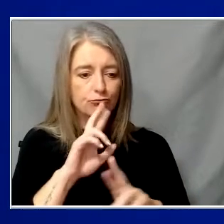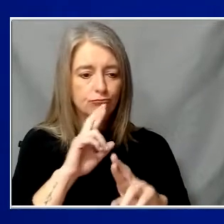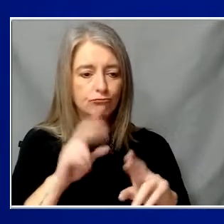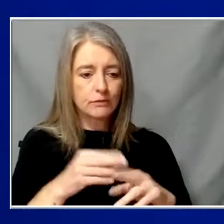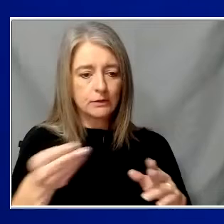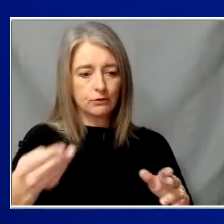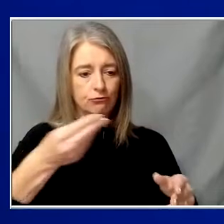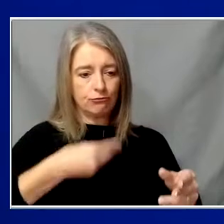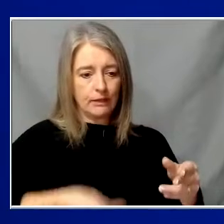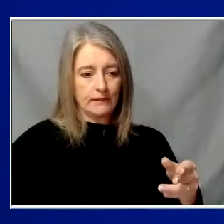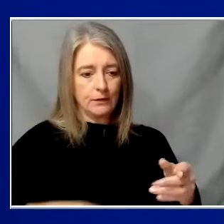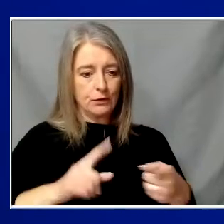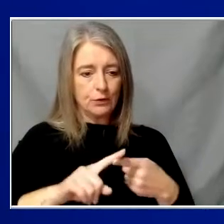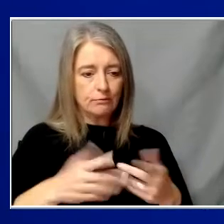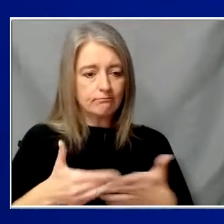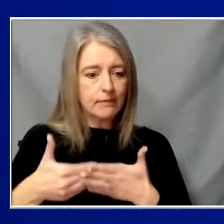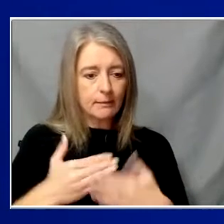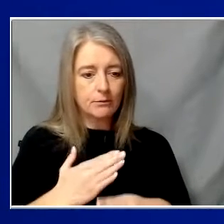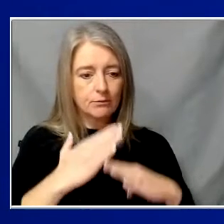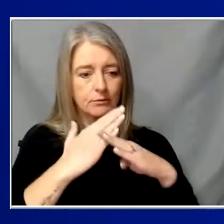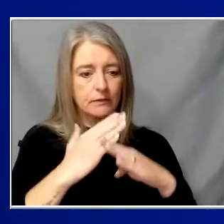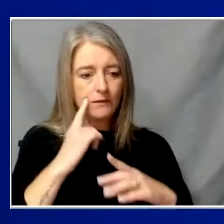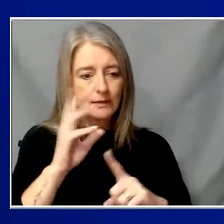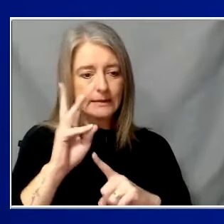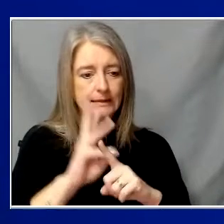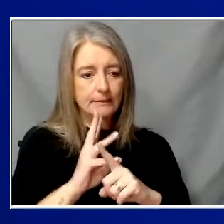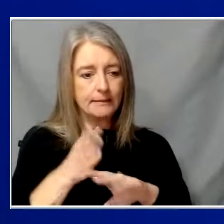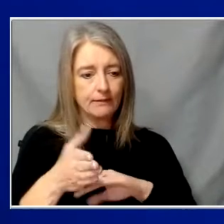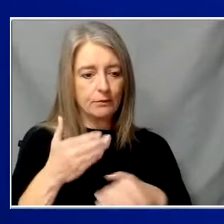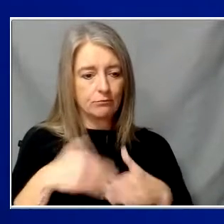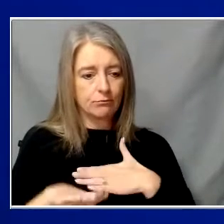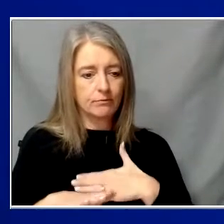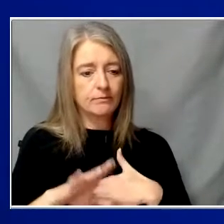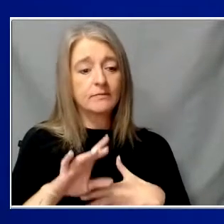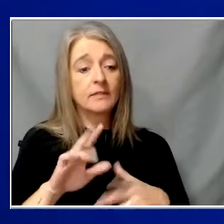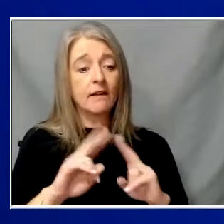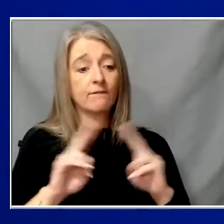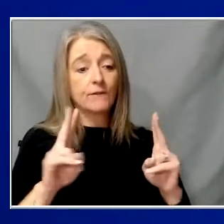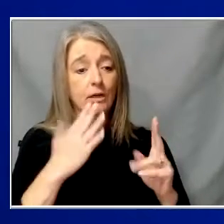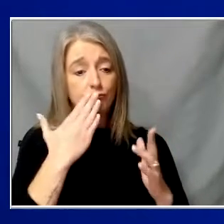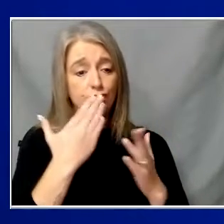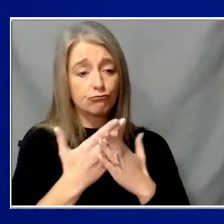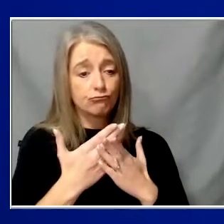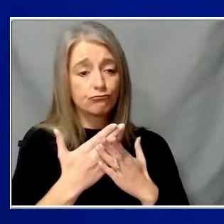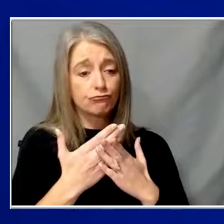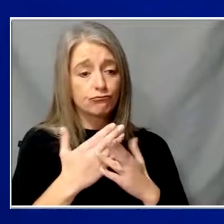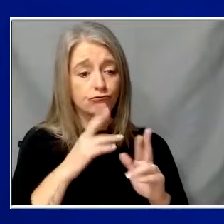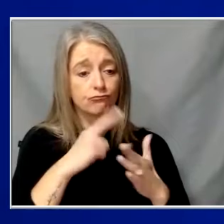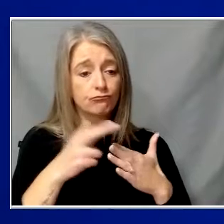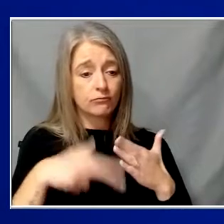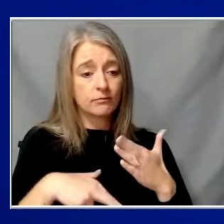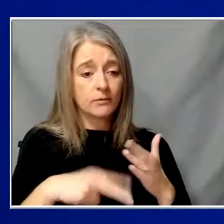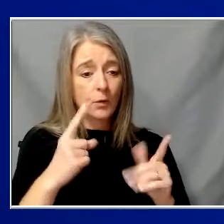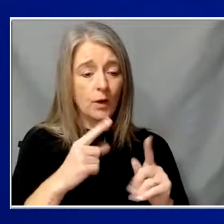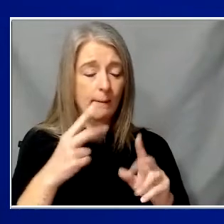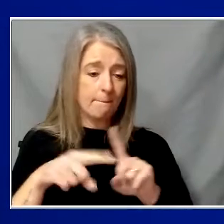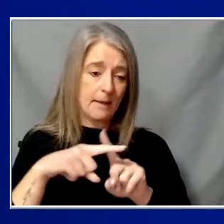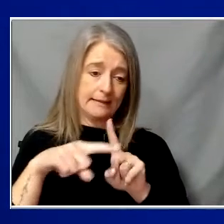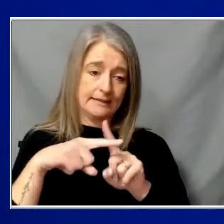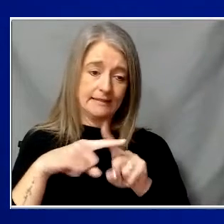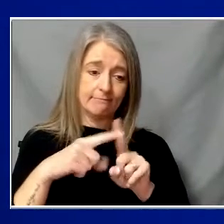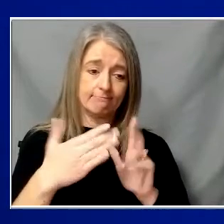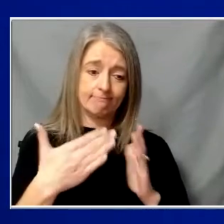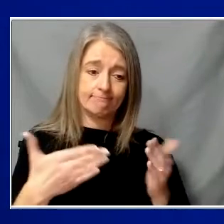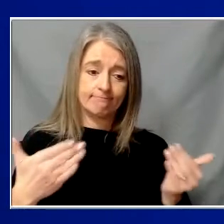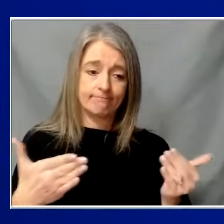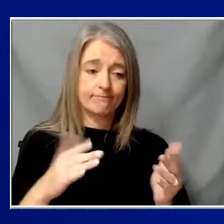baby to give that baby protection for about 6 months. It showed very good interim results, and I think this is one great thing. And certainly, if